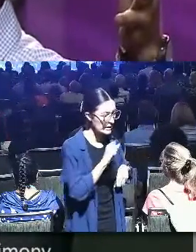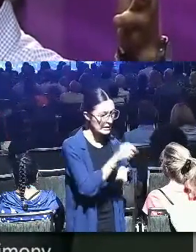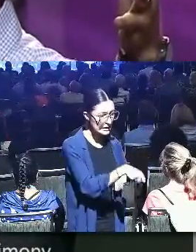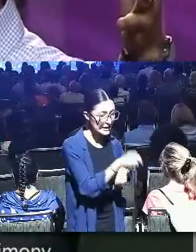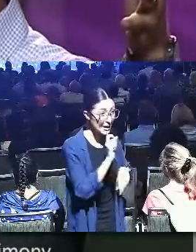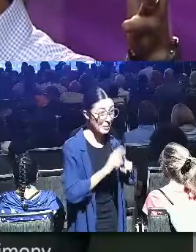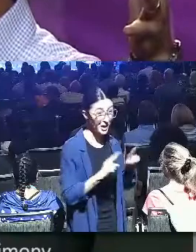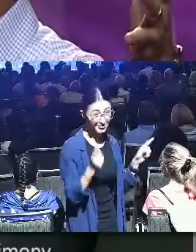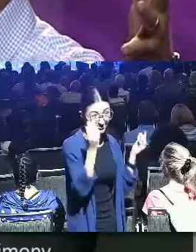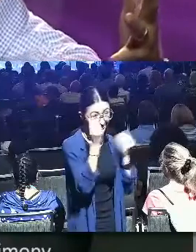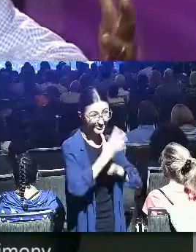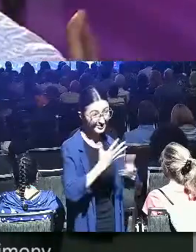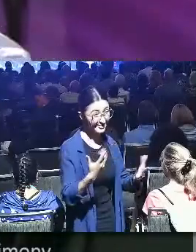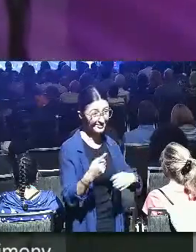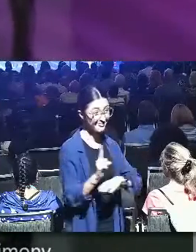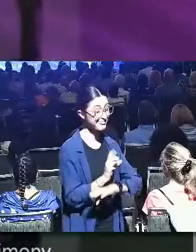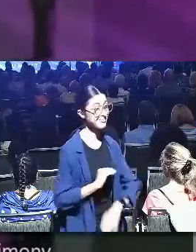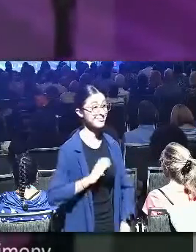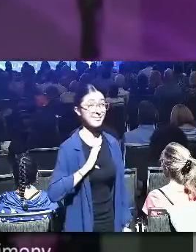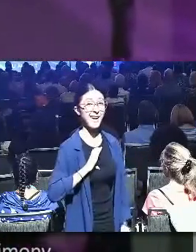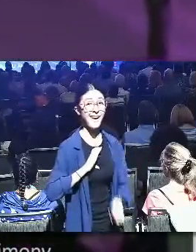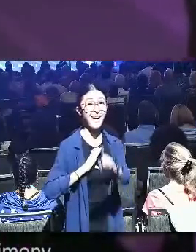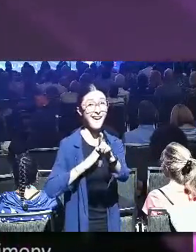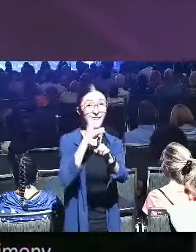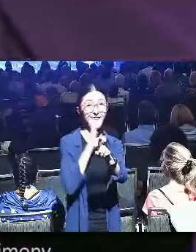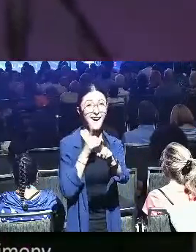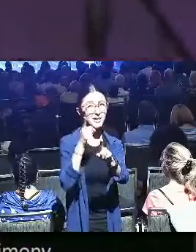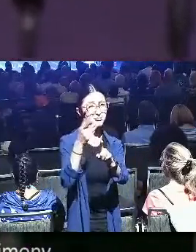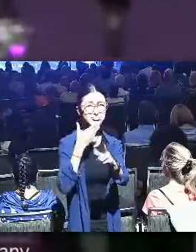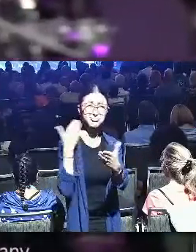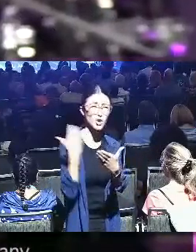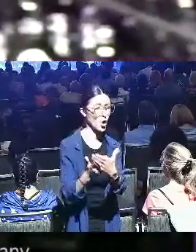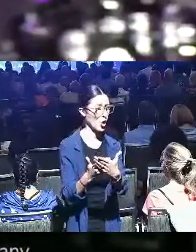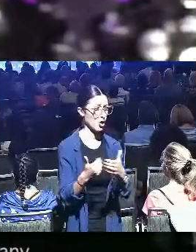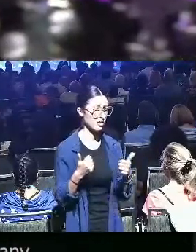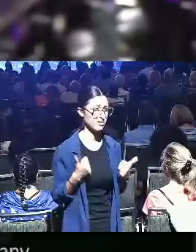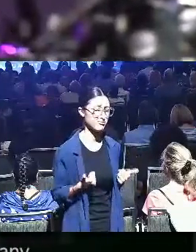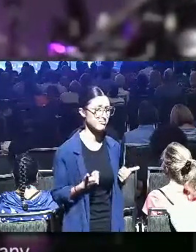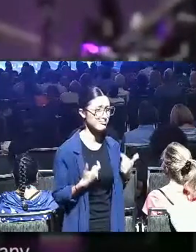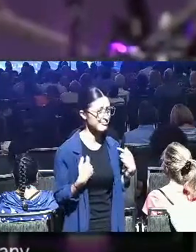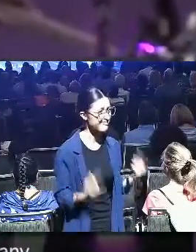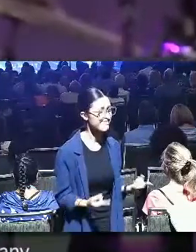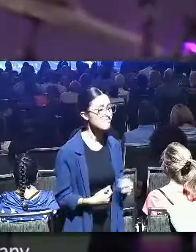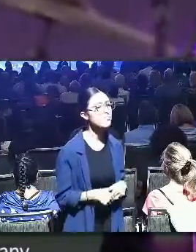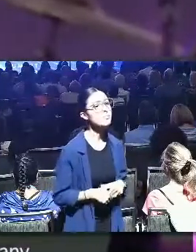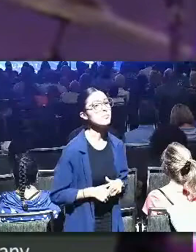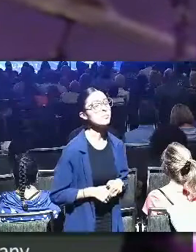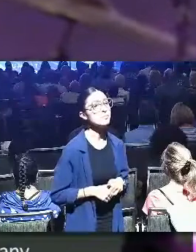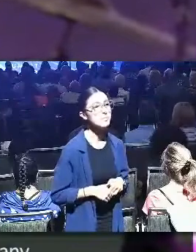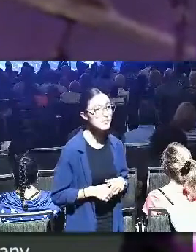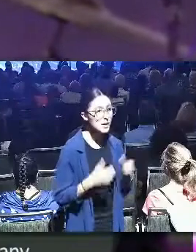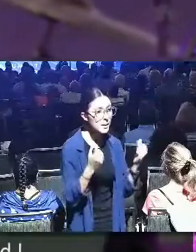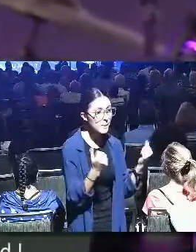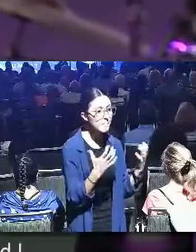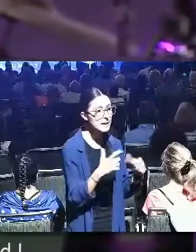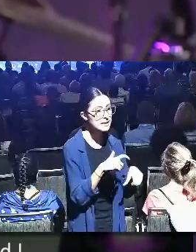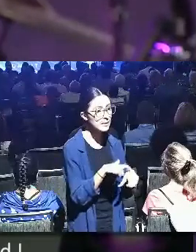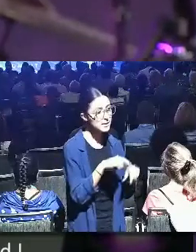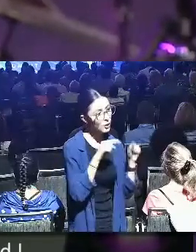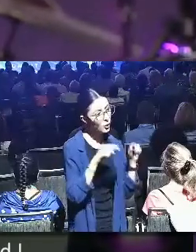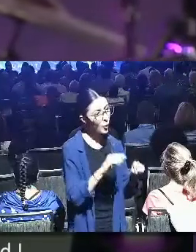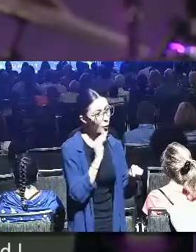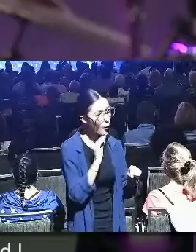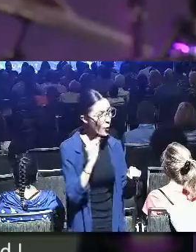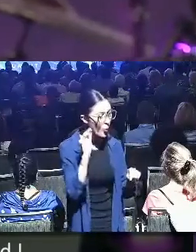been. You know, there have been many nights where I've walked home to a darkened home and I hear whimpering somewhere in a corner, even Marci on